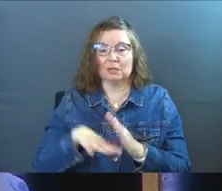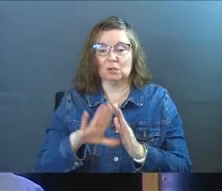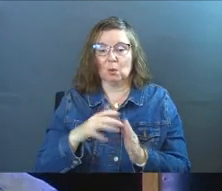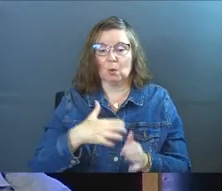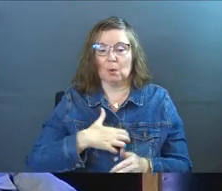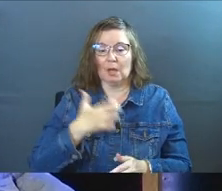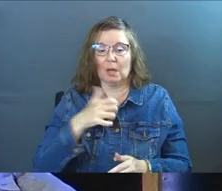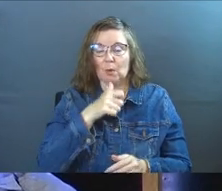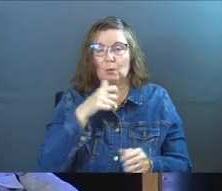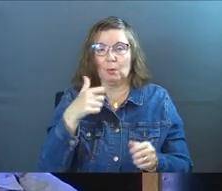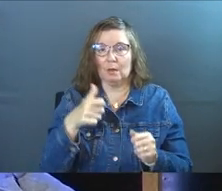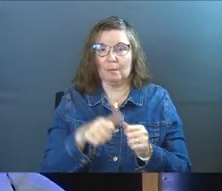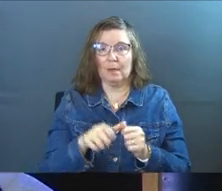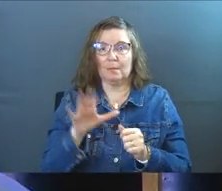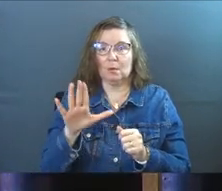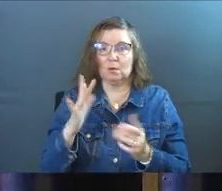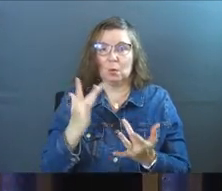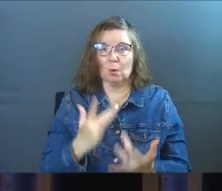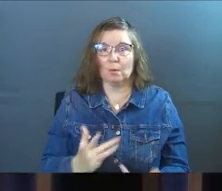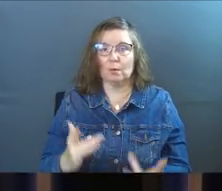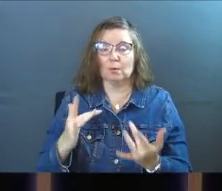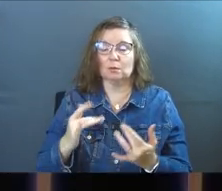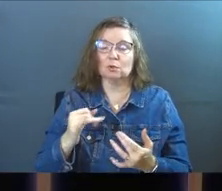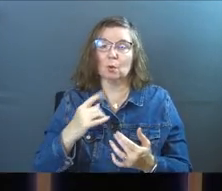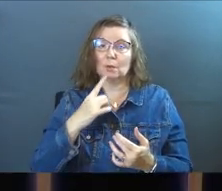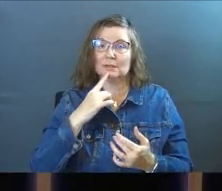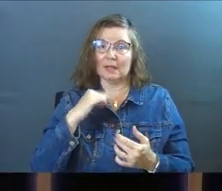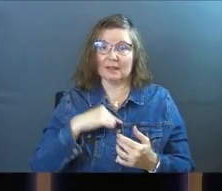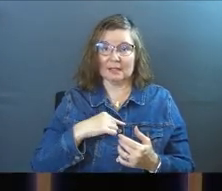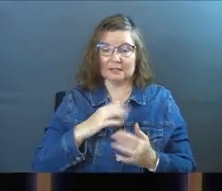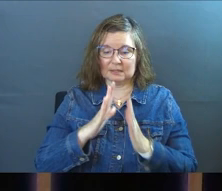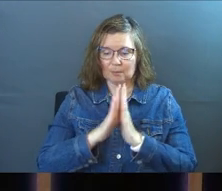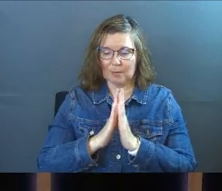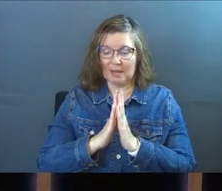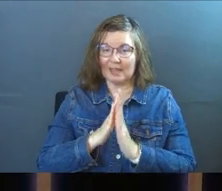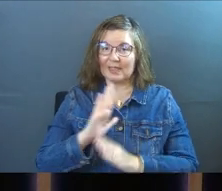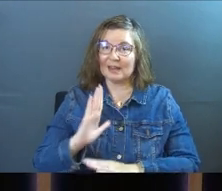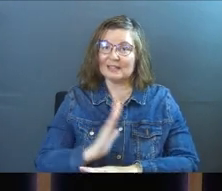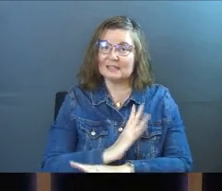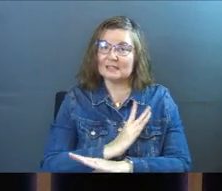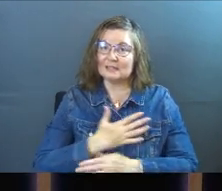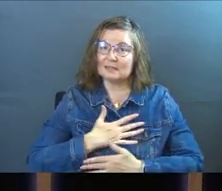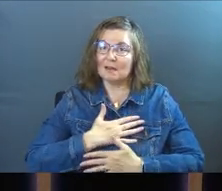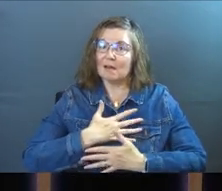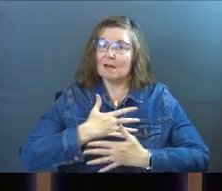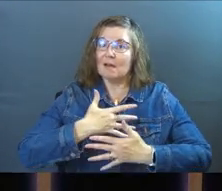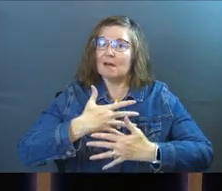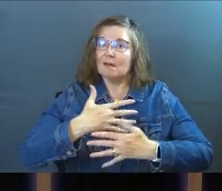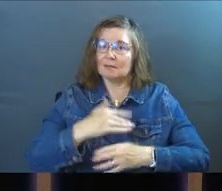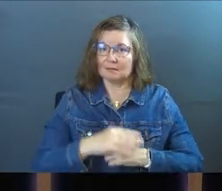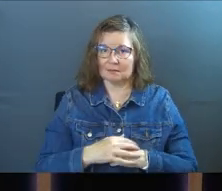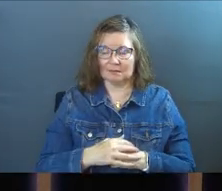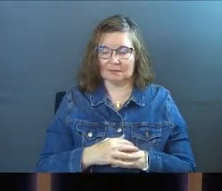your anger, remember your mercy. So it says this is a prayer that he sung.